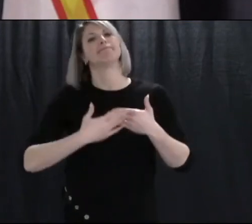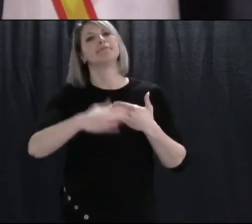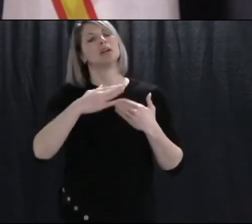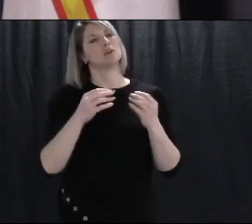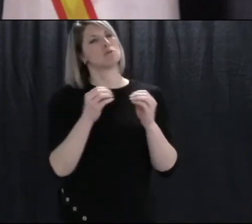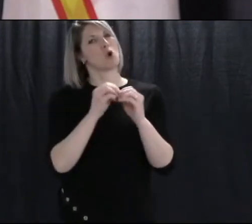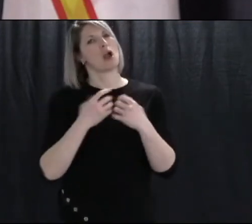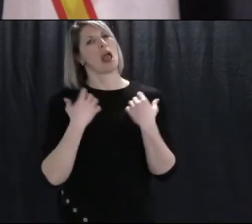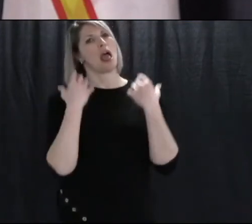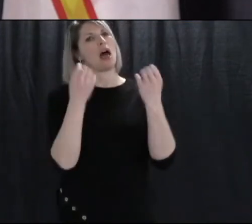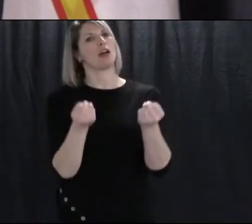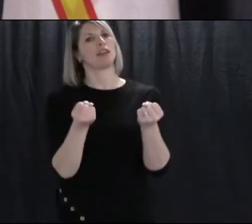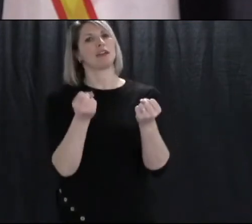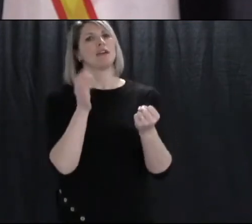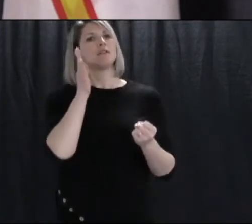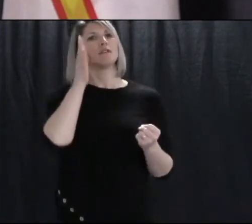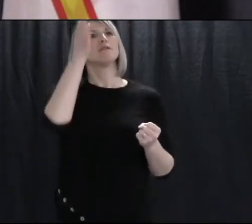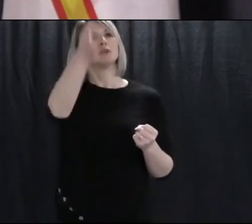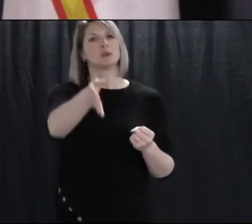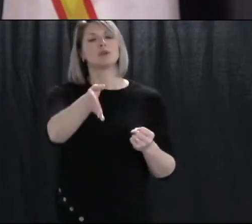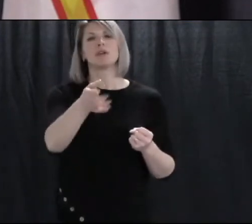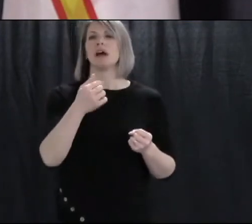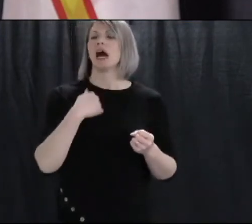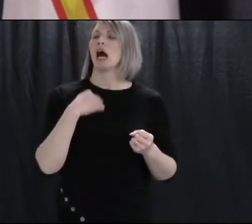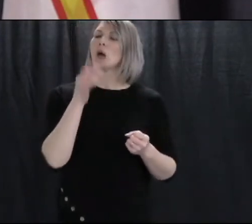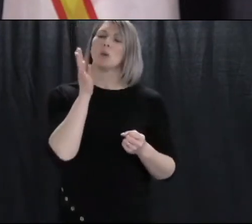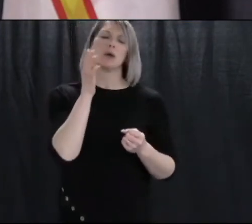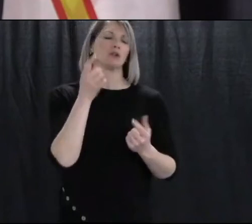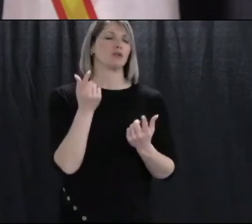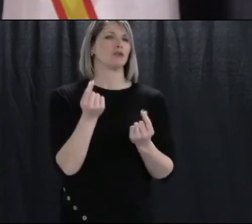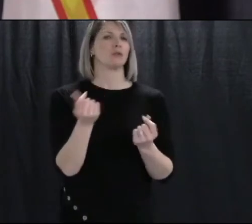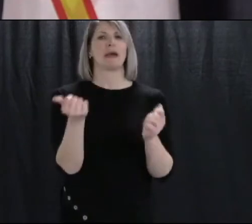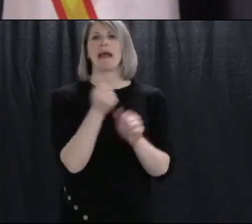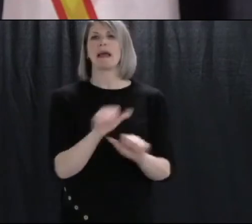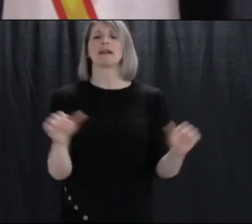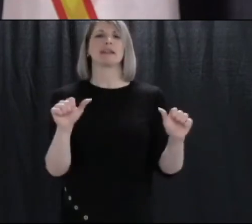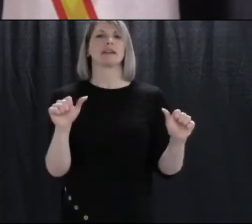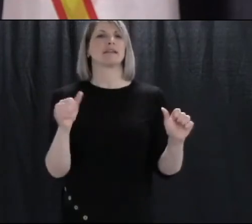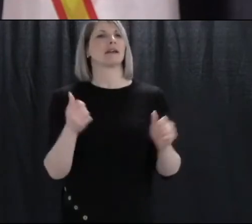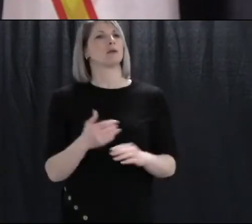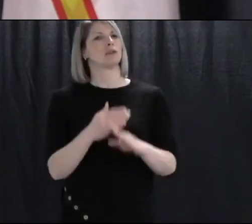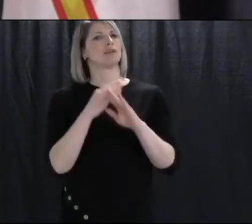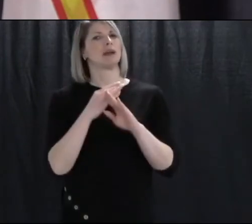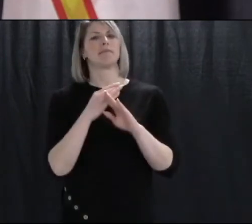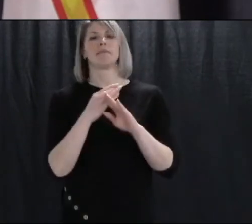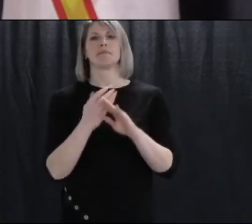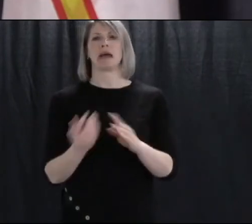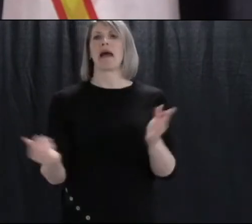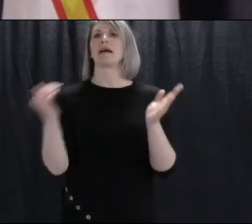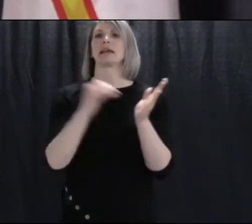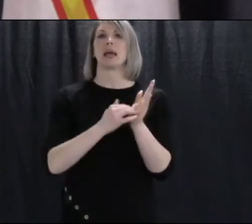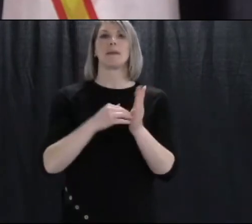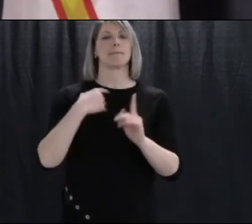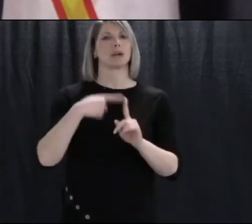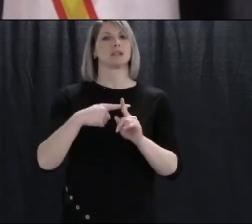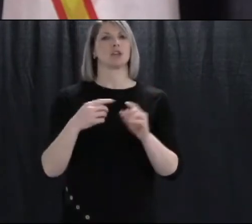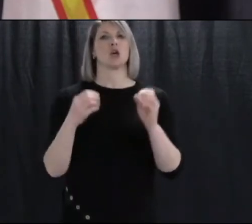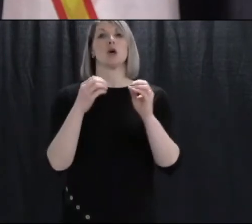of Newfoundland and Labrador. And I'll do whatever it takes in the future for me, and I'm sure all of us will, to make sure that we secure the future of